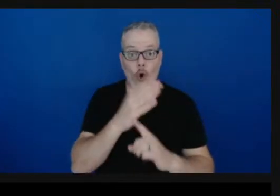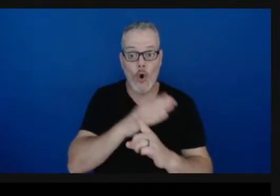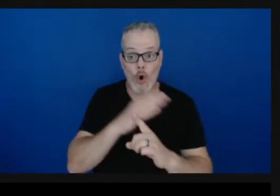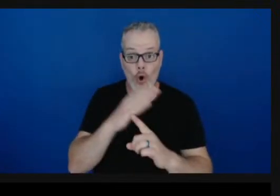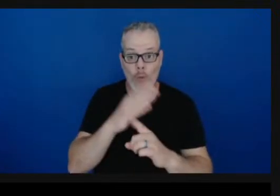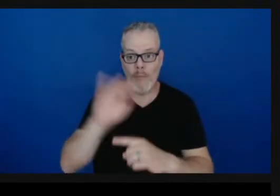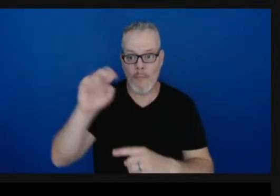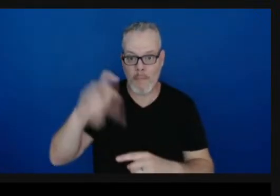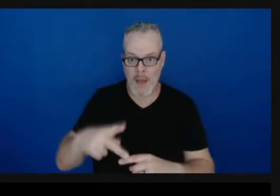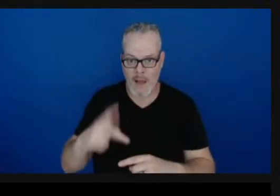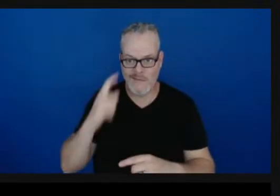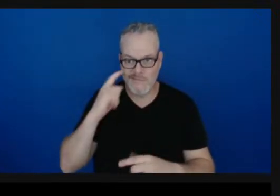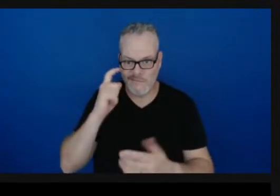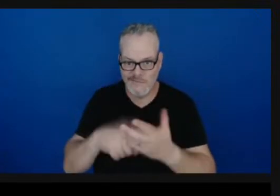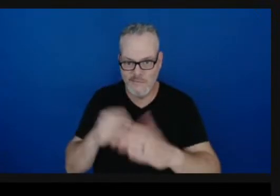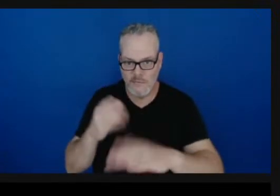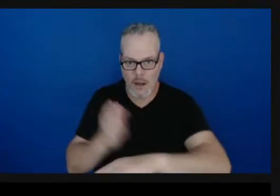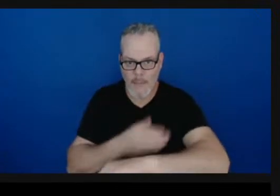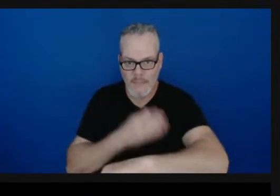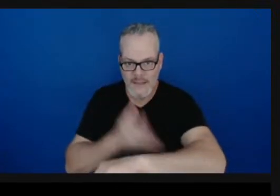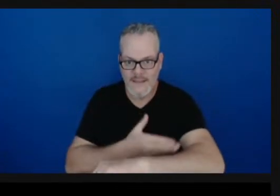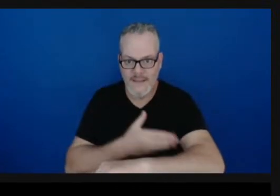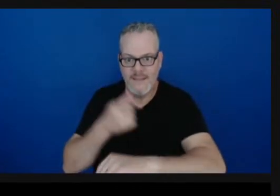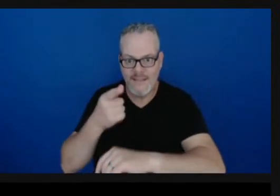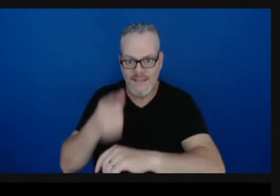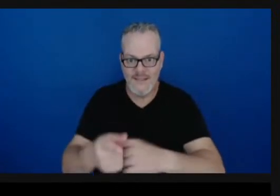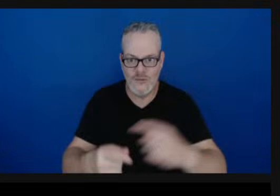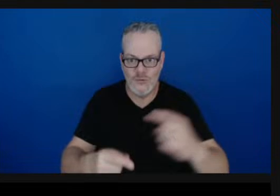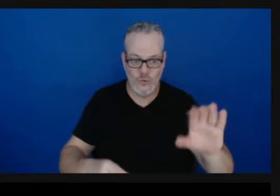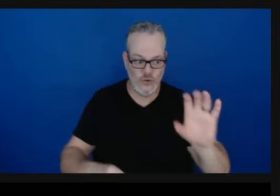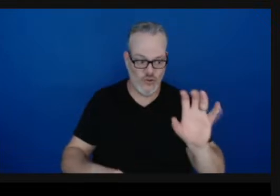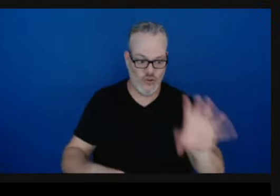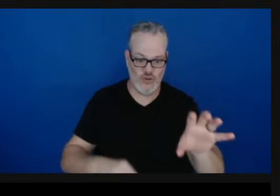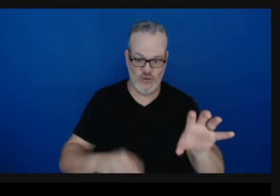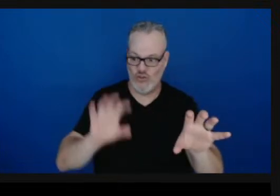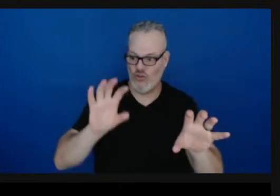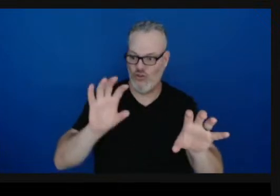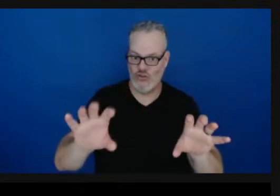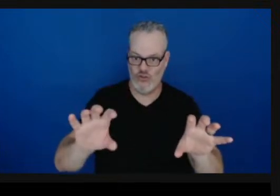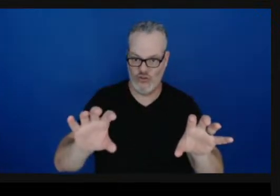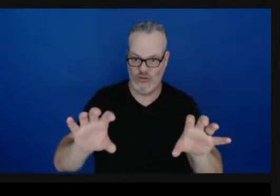the two pads from the beginning, opening on a crater floor,